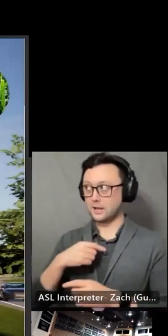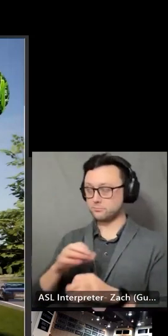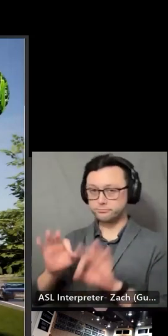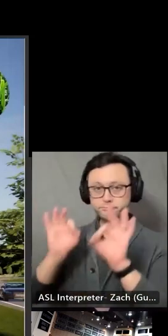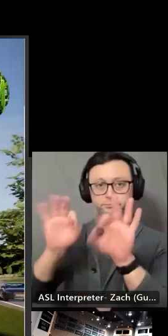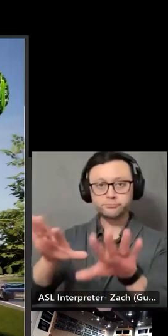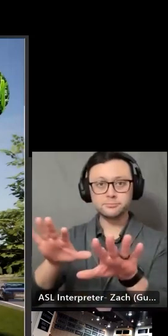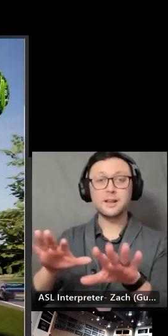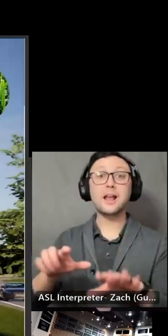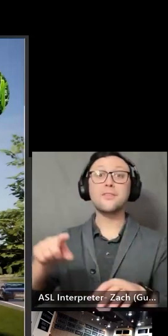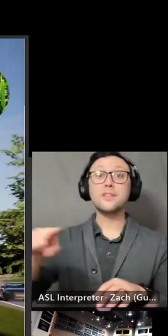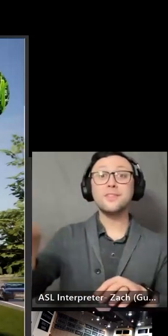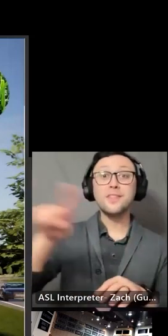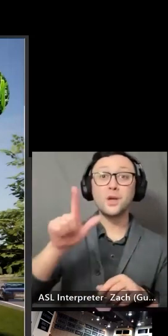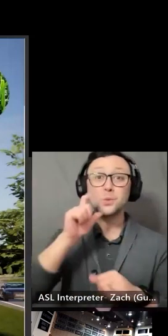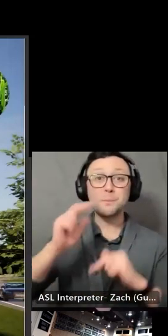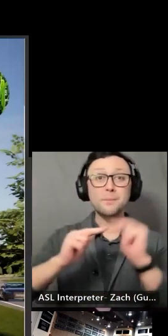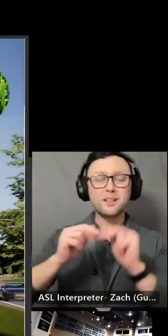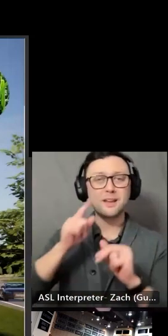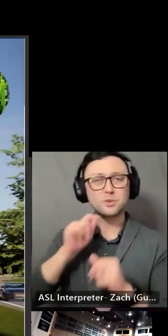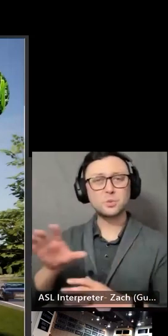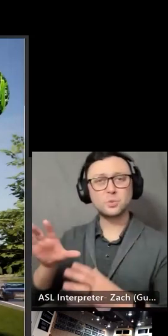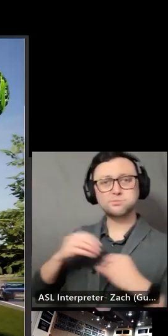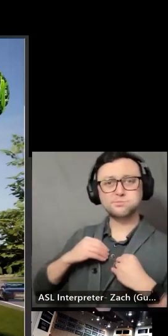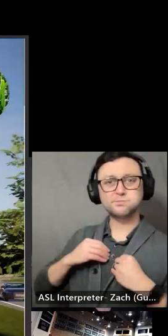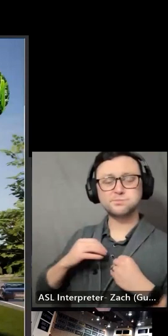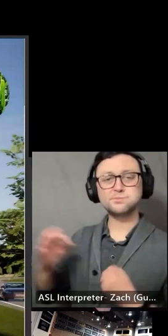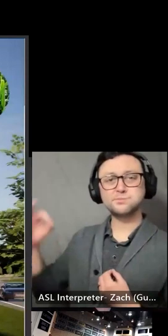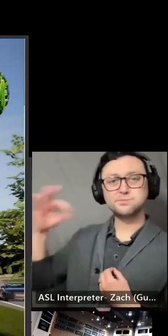is something that will serve the community. We're not against the